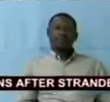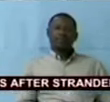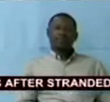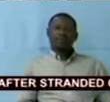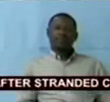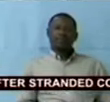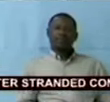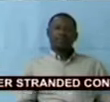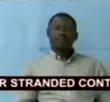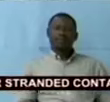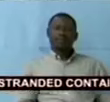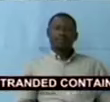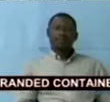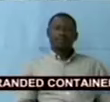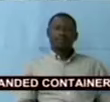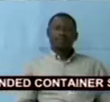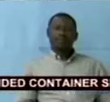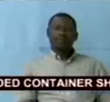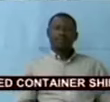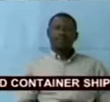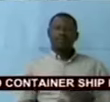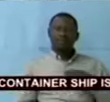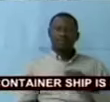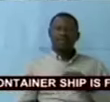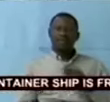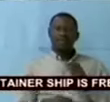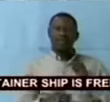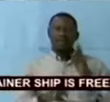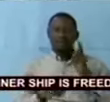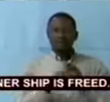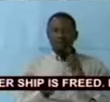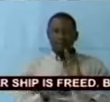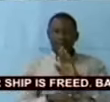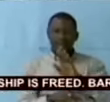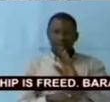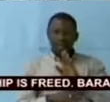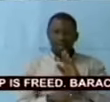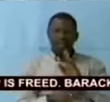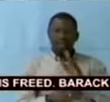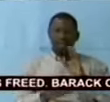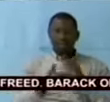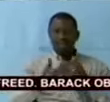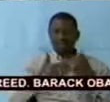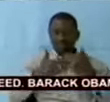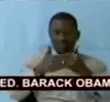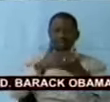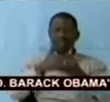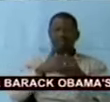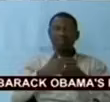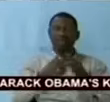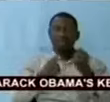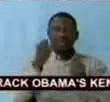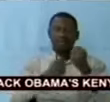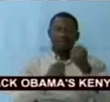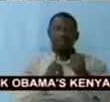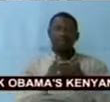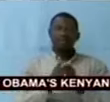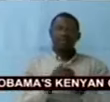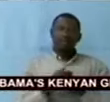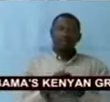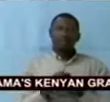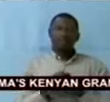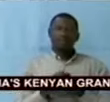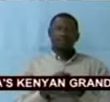a sudden break in front of him, yo bari lo sangarale nata ke atenyato.